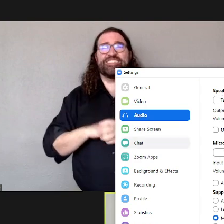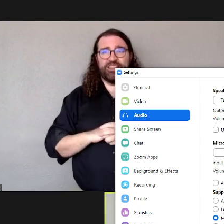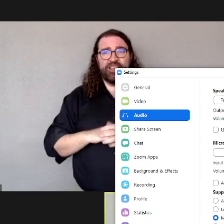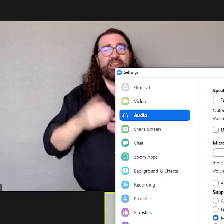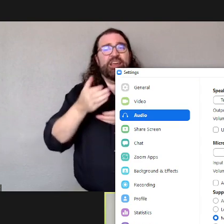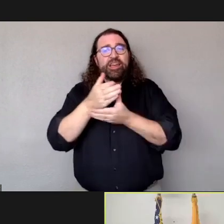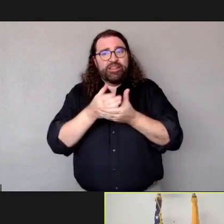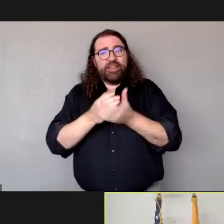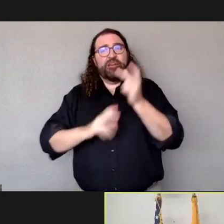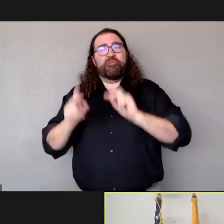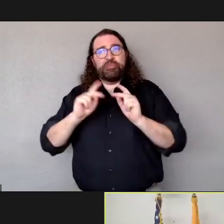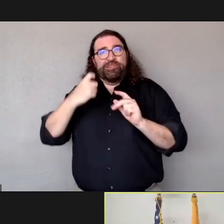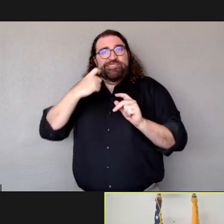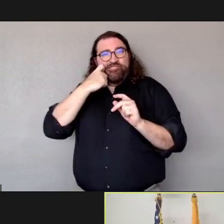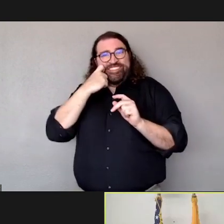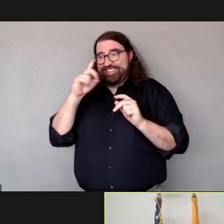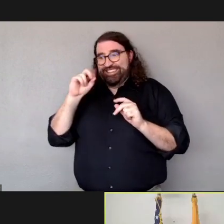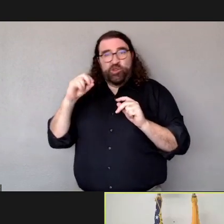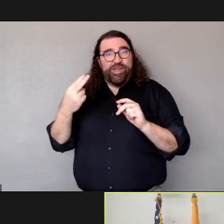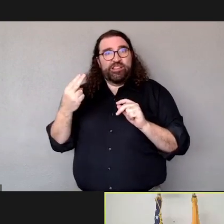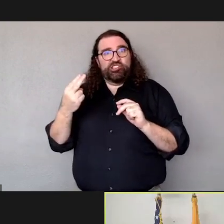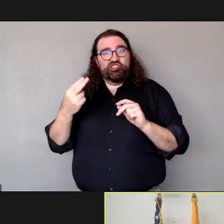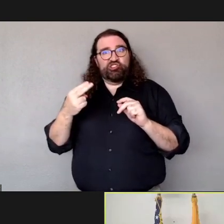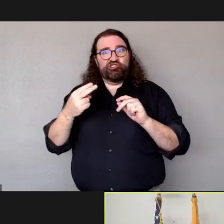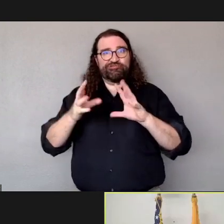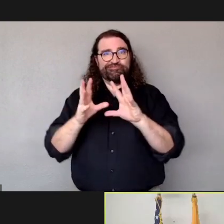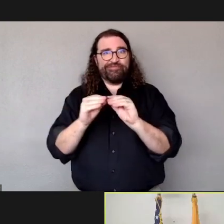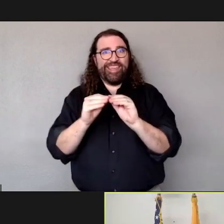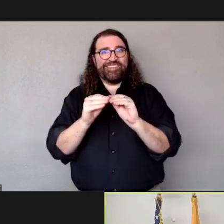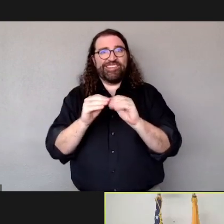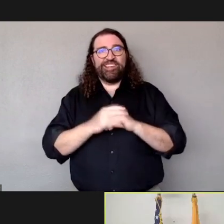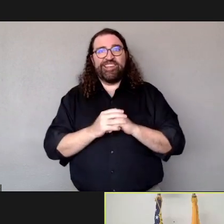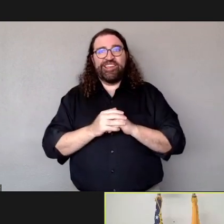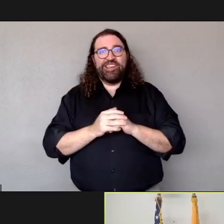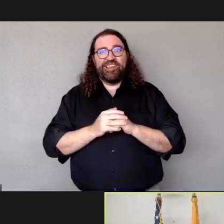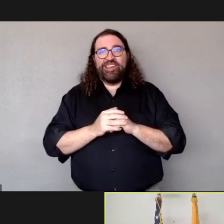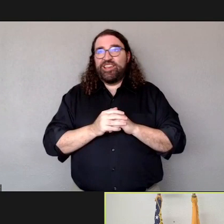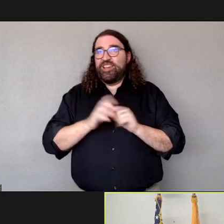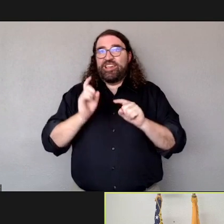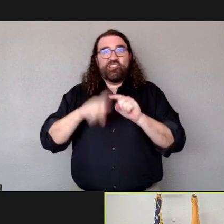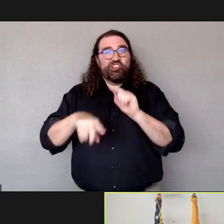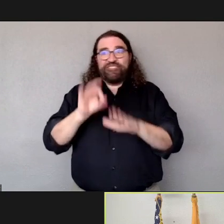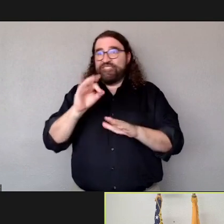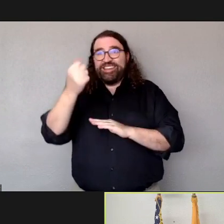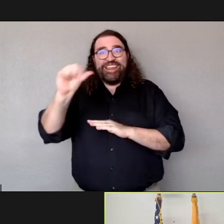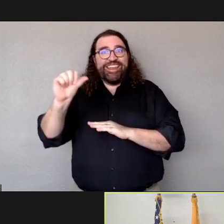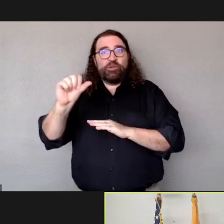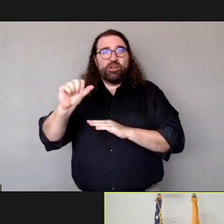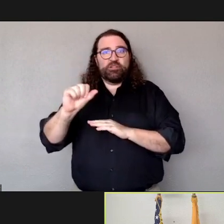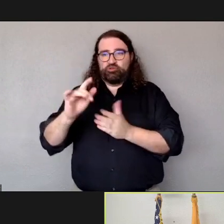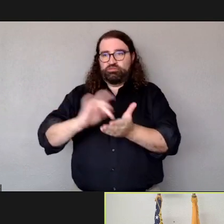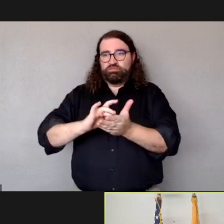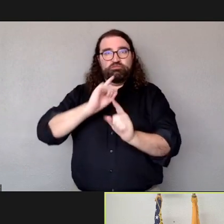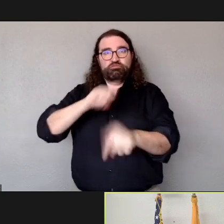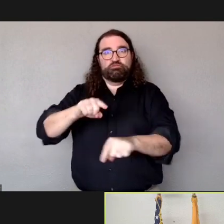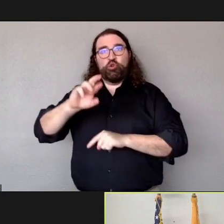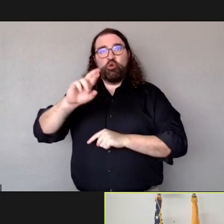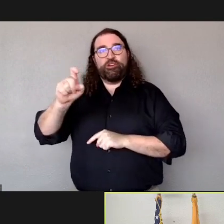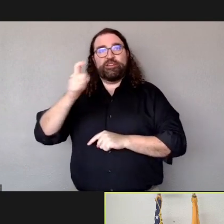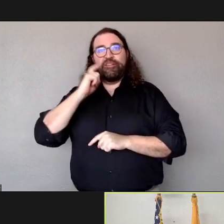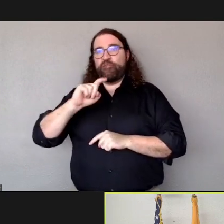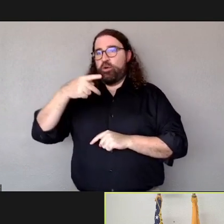folks at DOH were on a call the other day, and they couldn't get anyone to prescribe Paxlovid, and we're